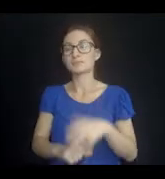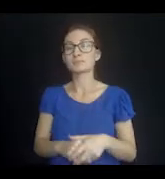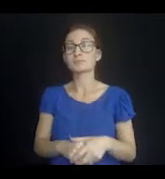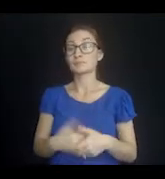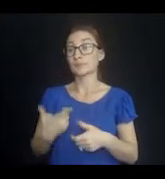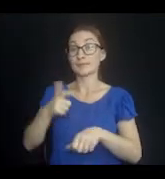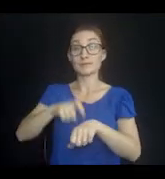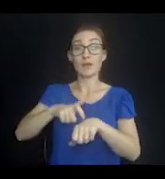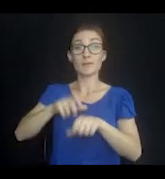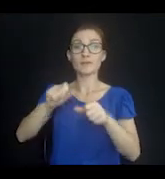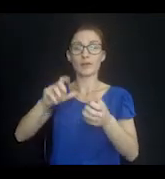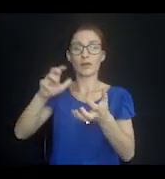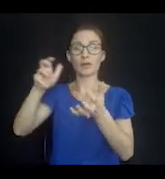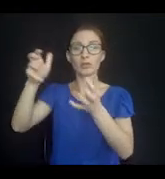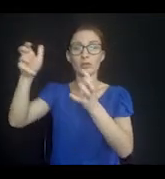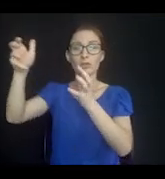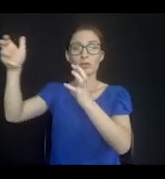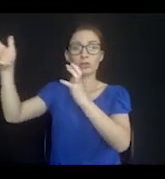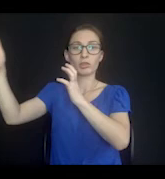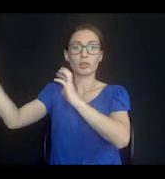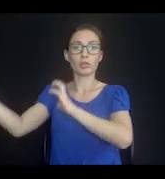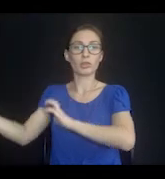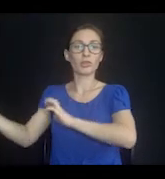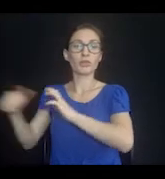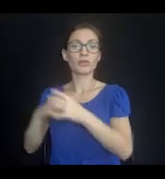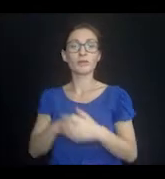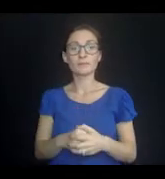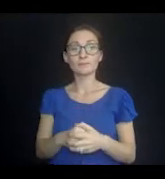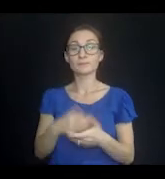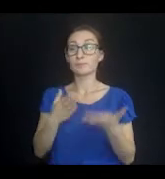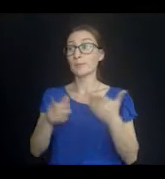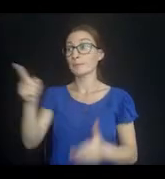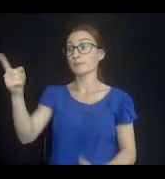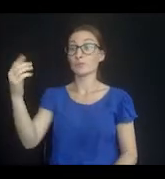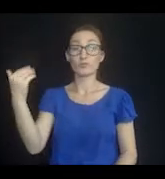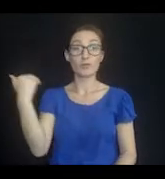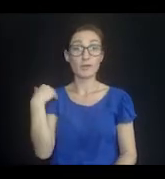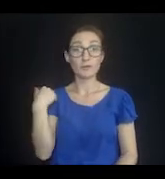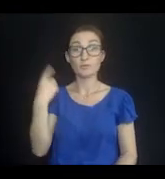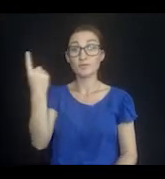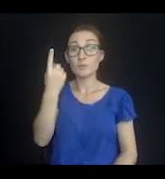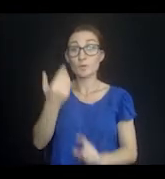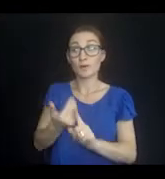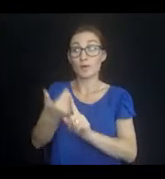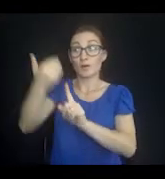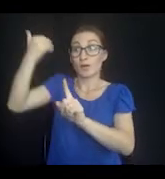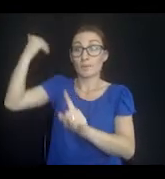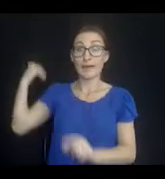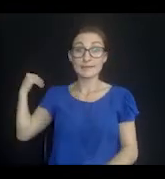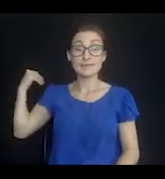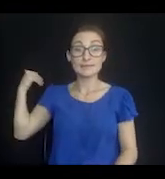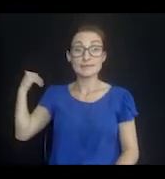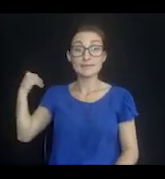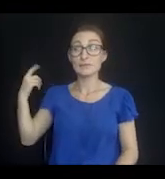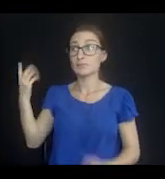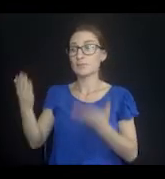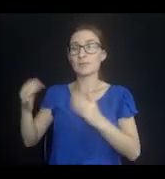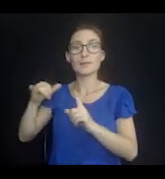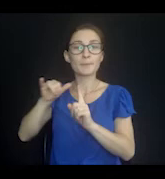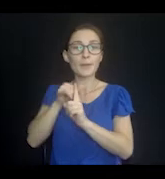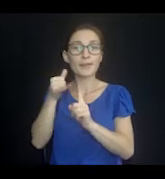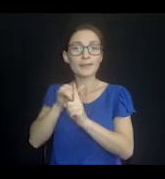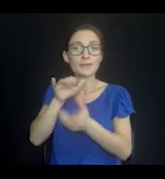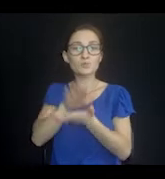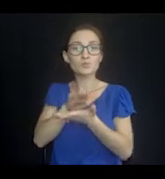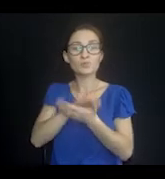or they're not evil, that kind of thing. And time can get distorted in that they may